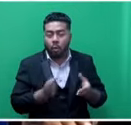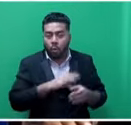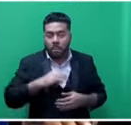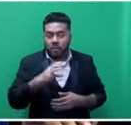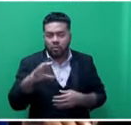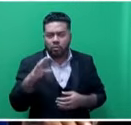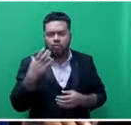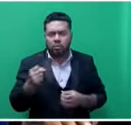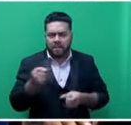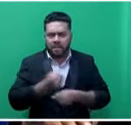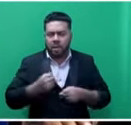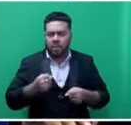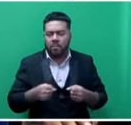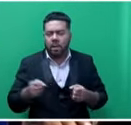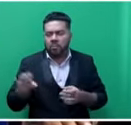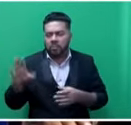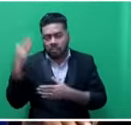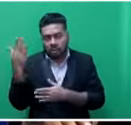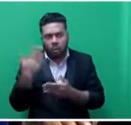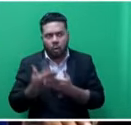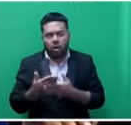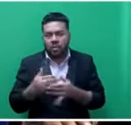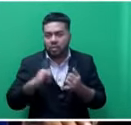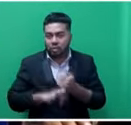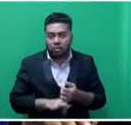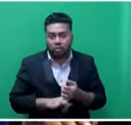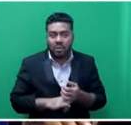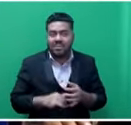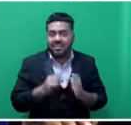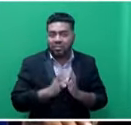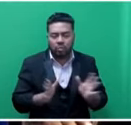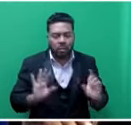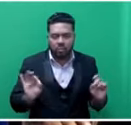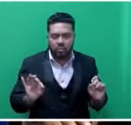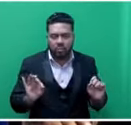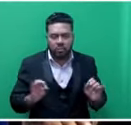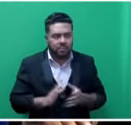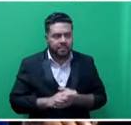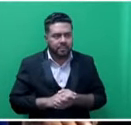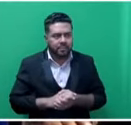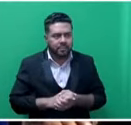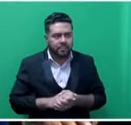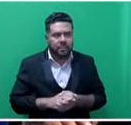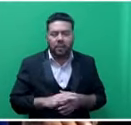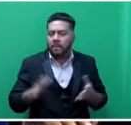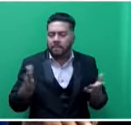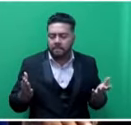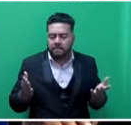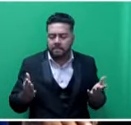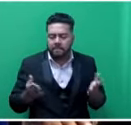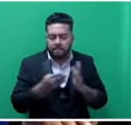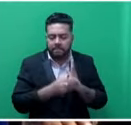legal advice instead of solely relying on the Solicitor General. The provision of symbols on ballot papers and not only in candidate